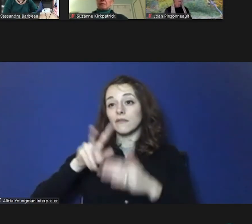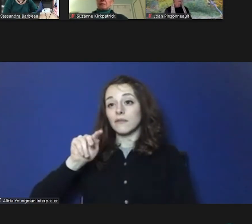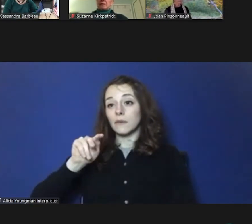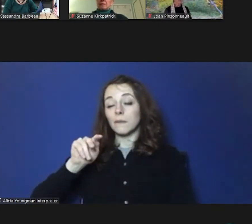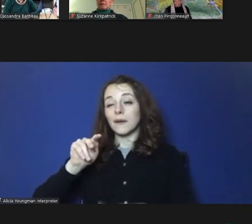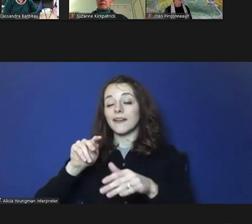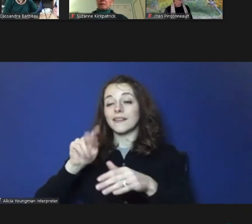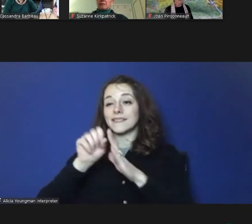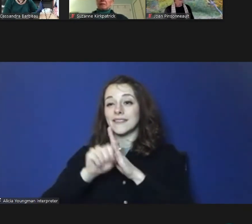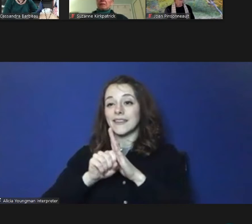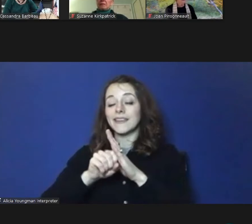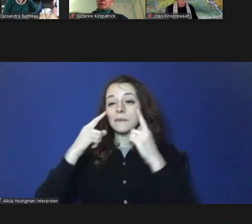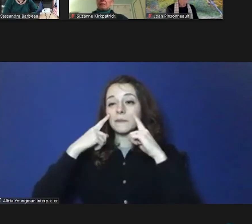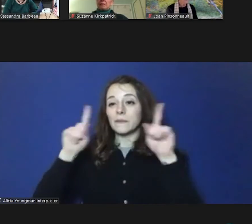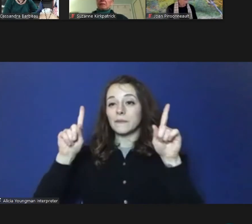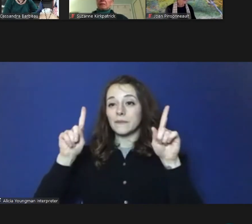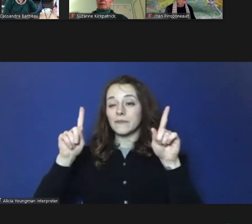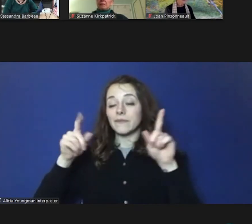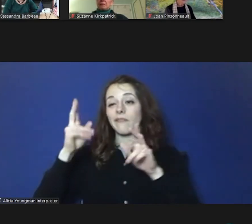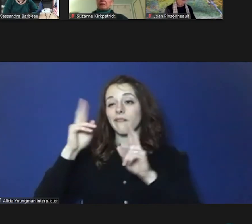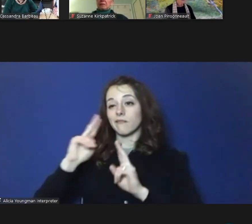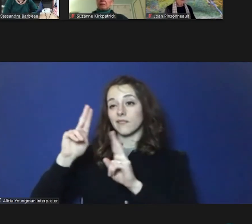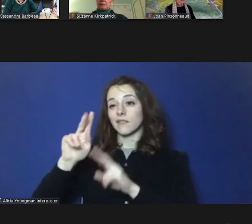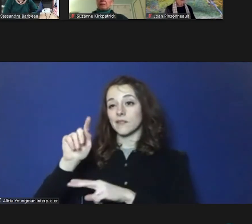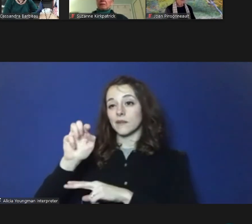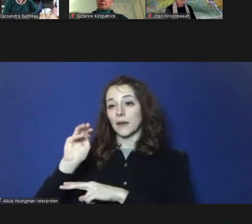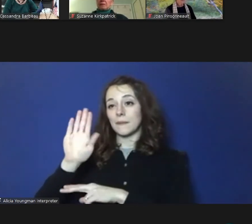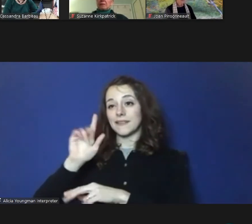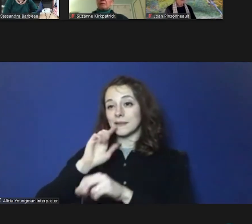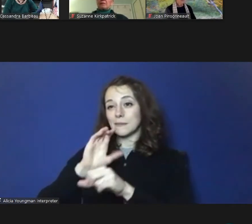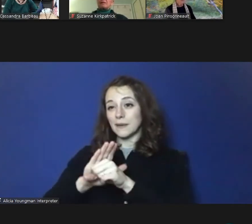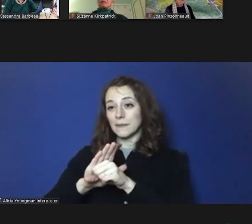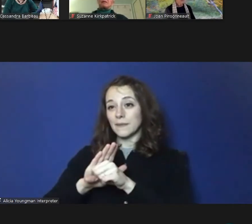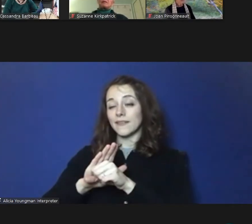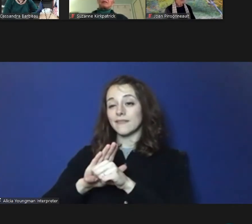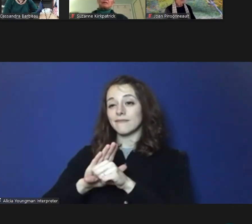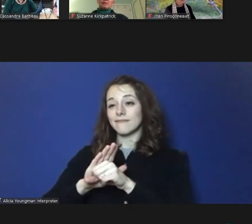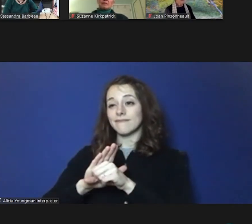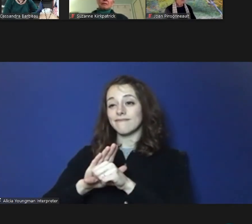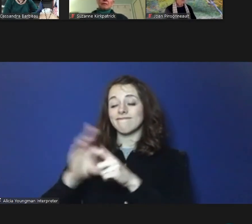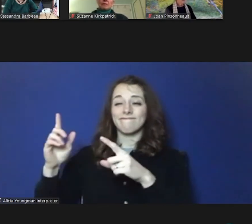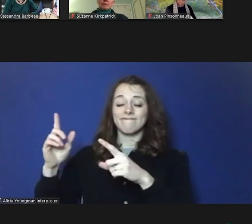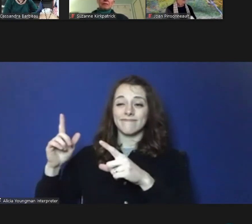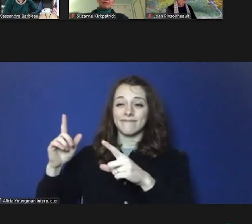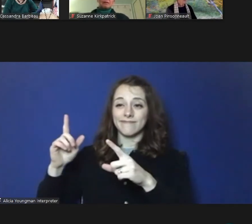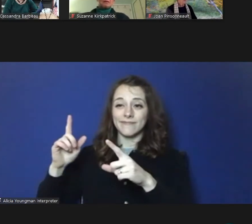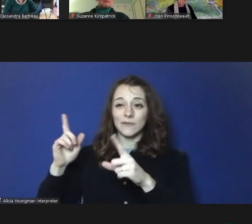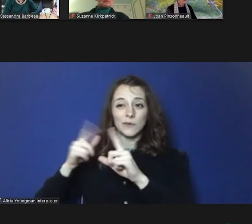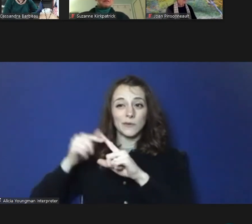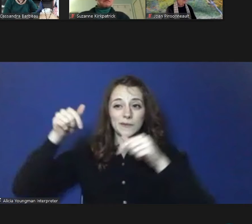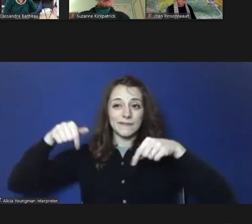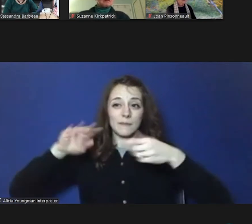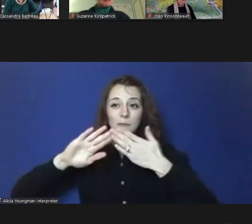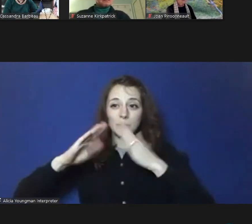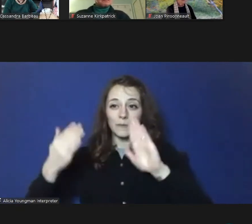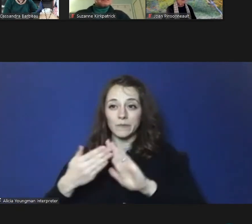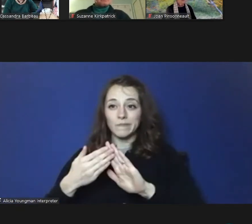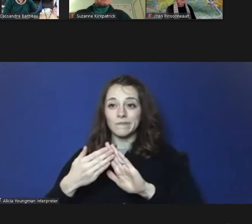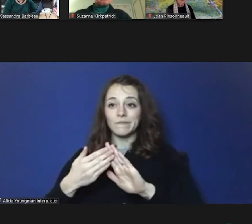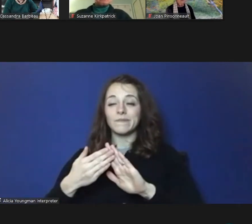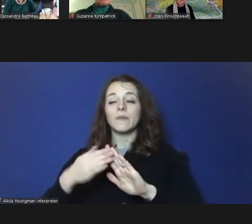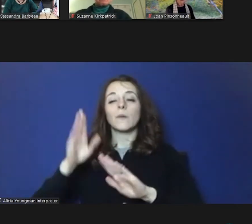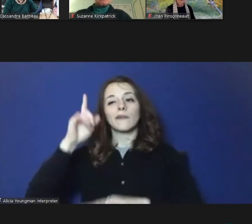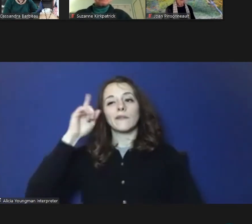State Proclamation that honors Tom's commitment and dedication to this community that will